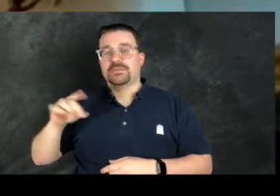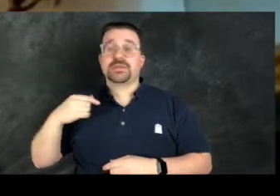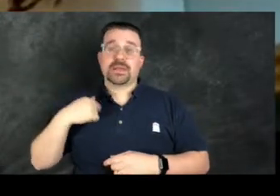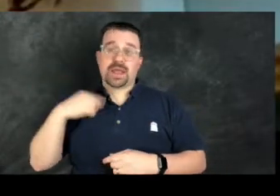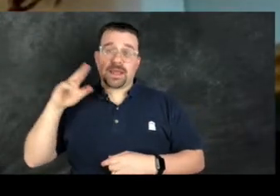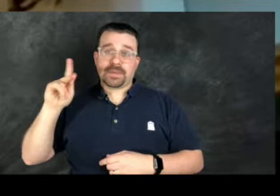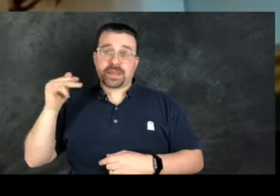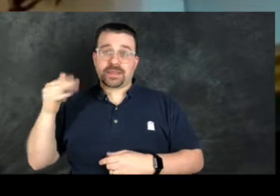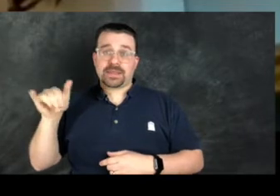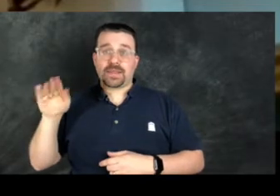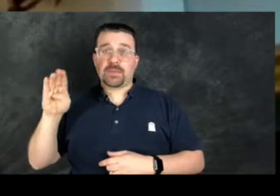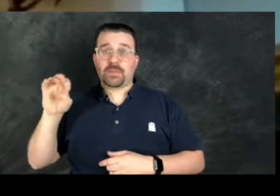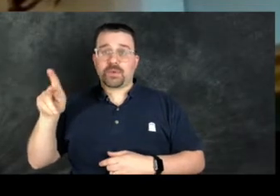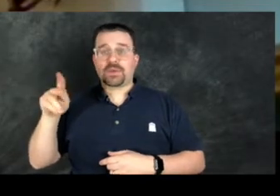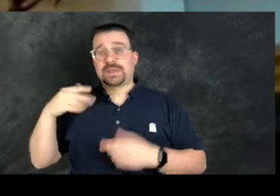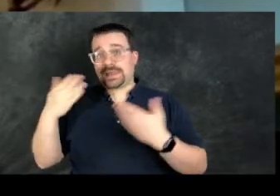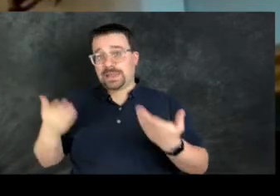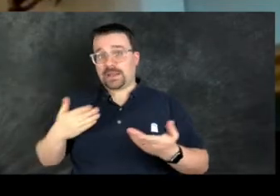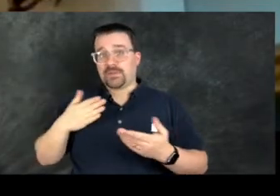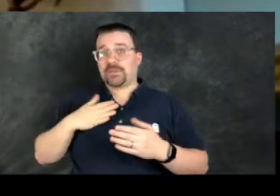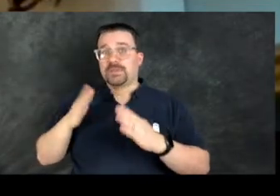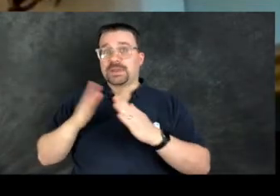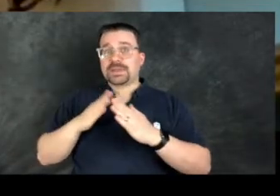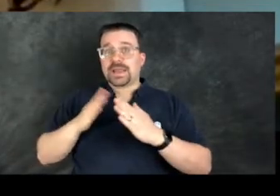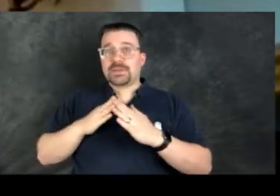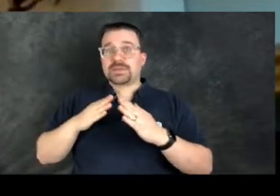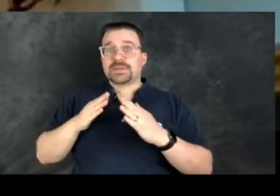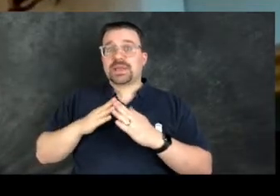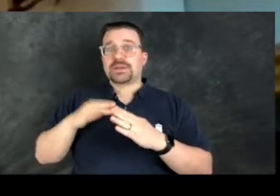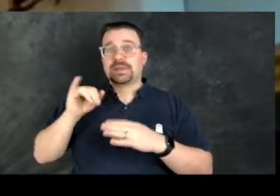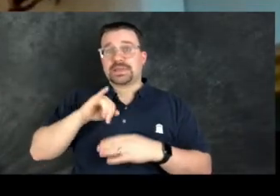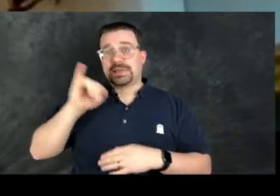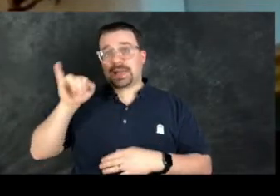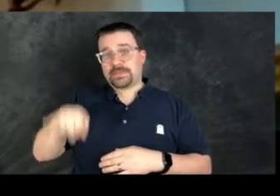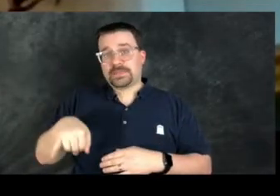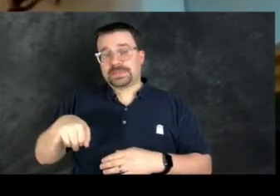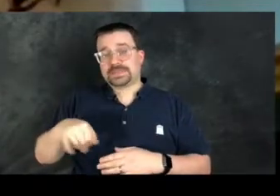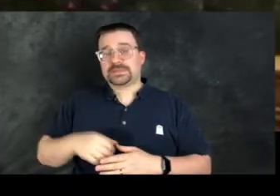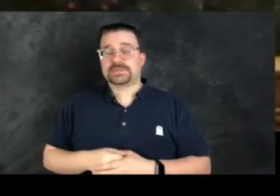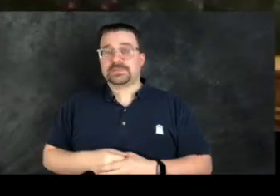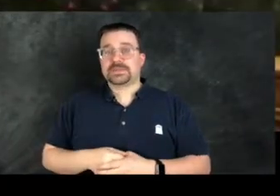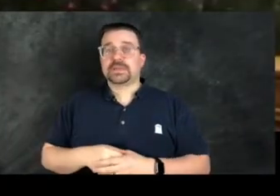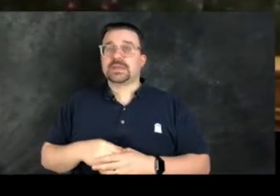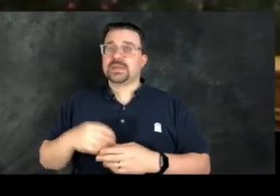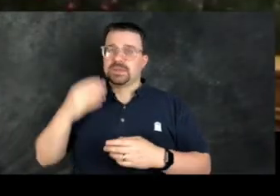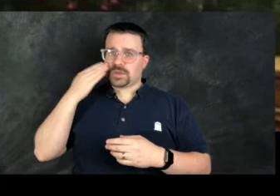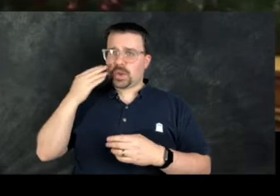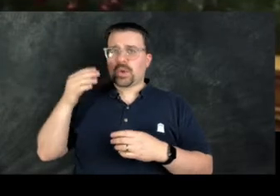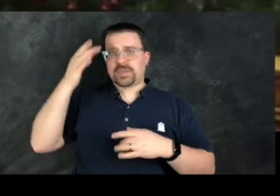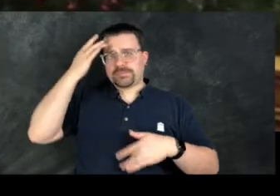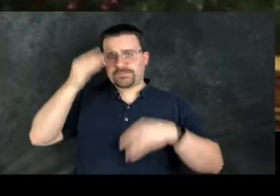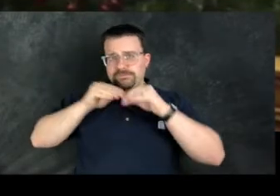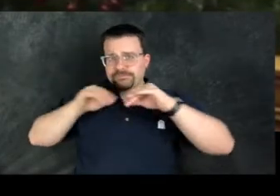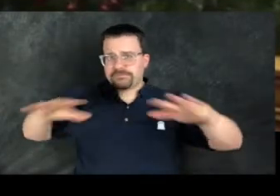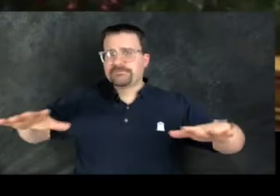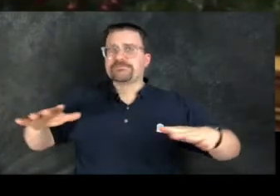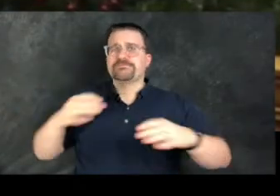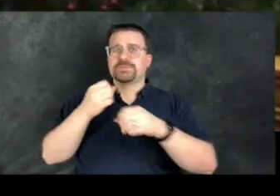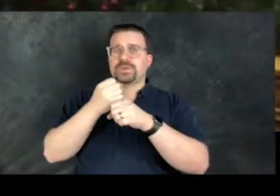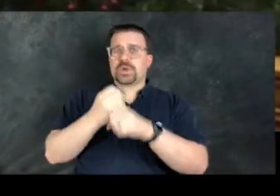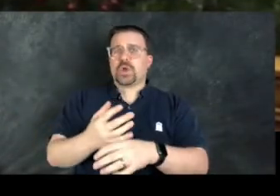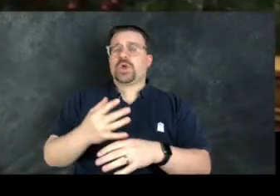I'm Kathy Book. I'm coming to you from downtown Indianapolis. You know, the pandemic has caused